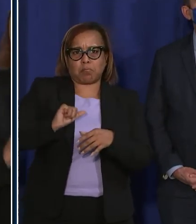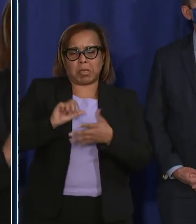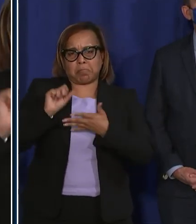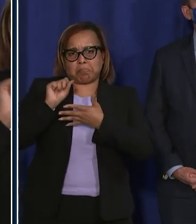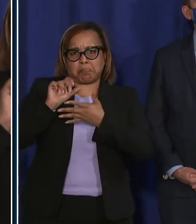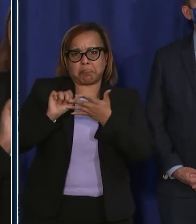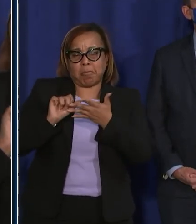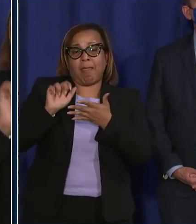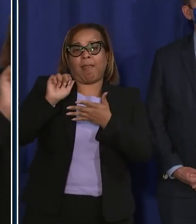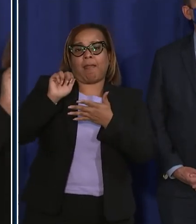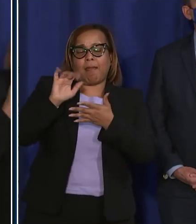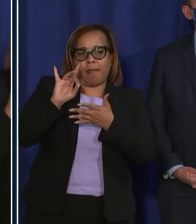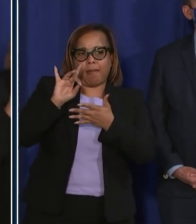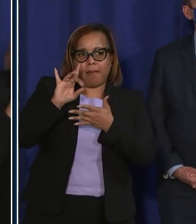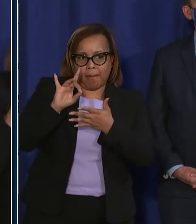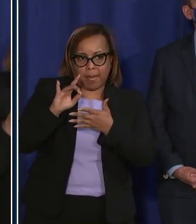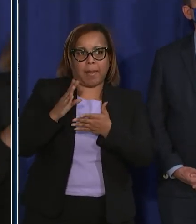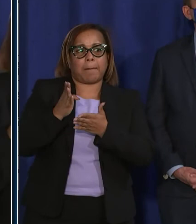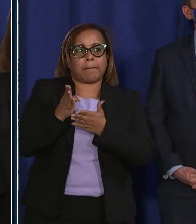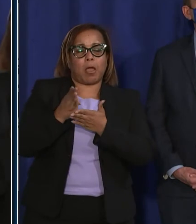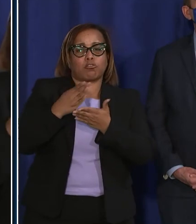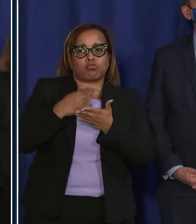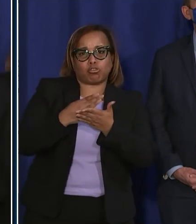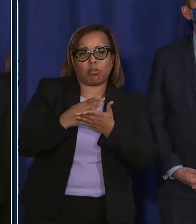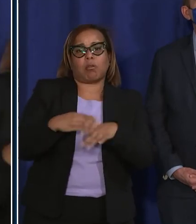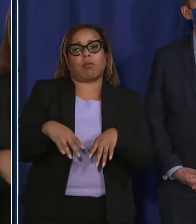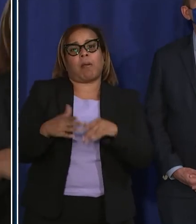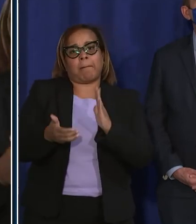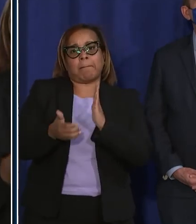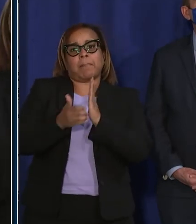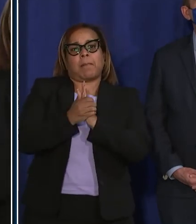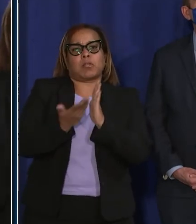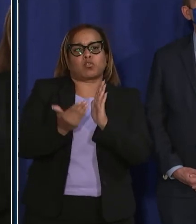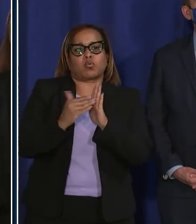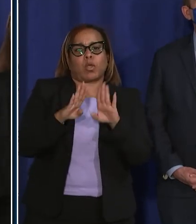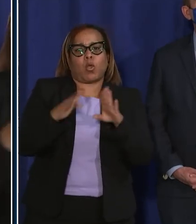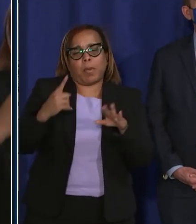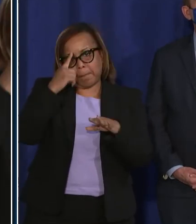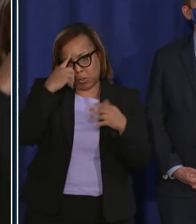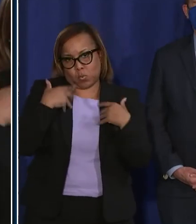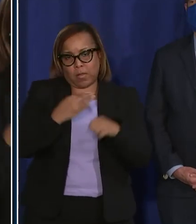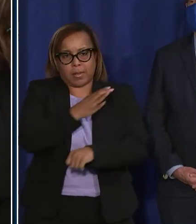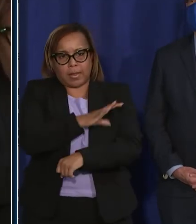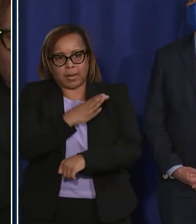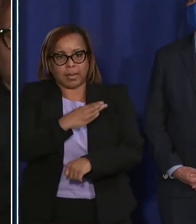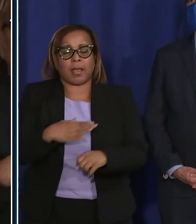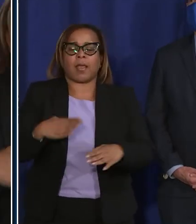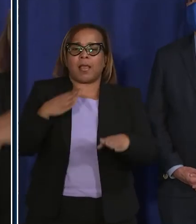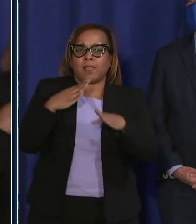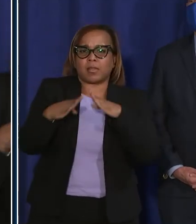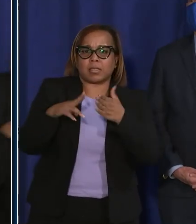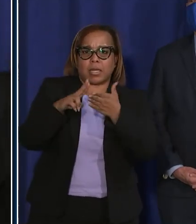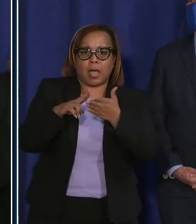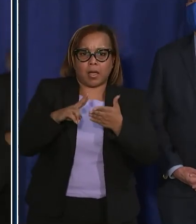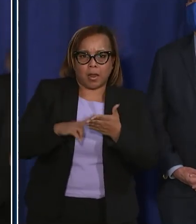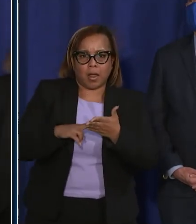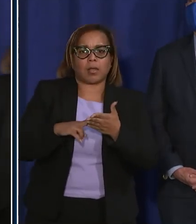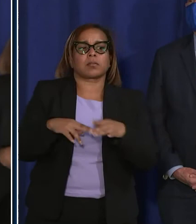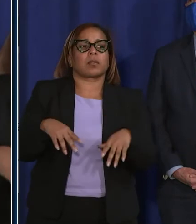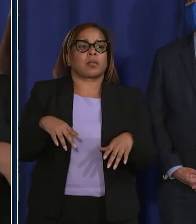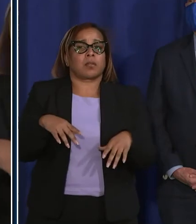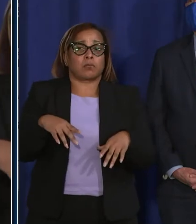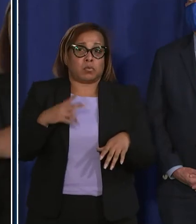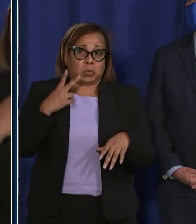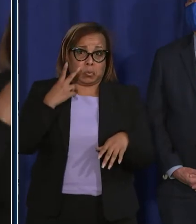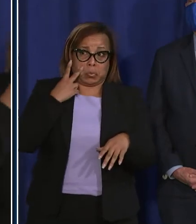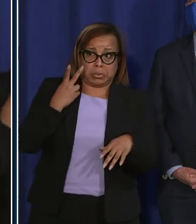budget amendments, including proposals to cut vacant police positions, reopen mental health clinics, and end the city's contract with ShotSpotter. Do you see room